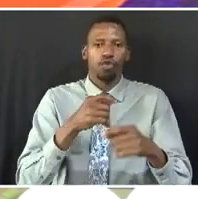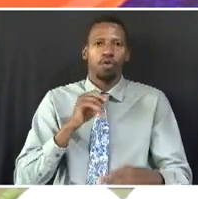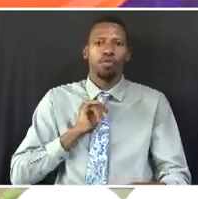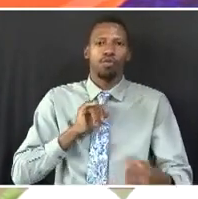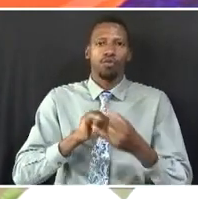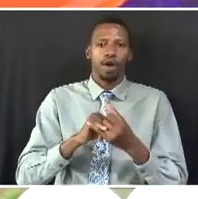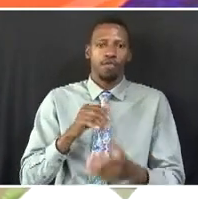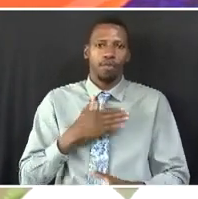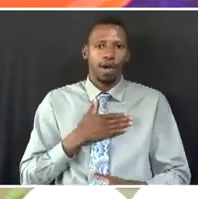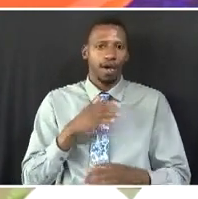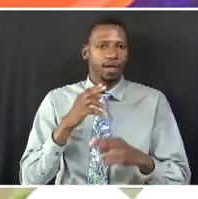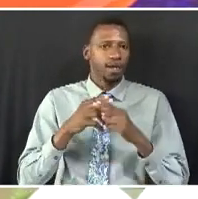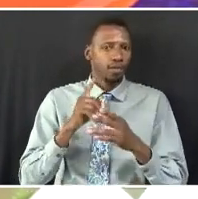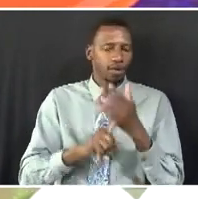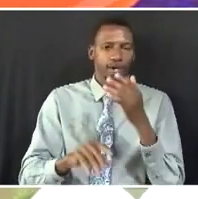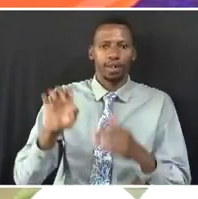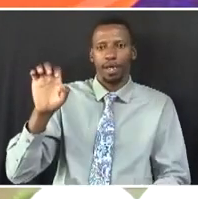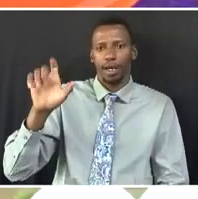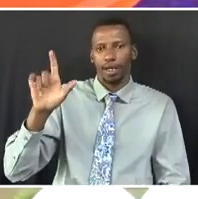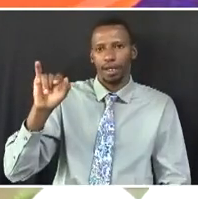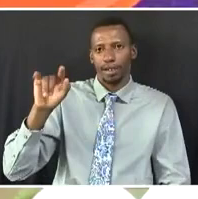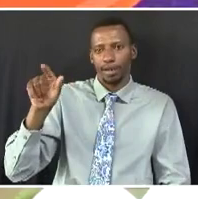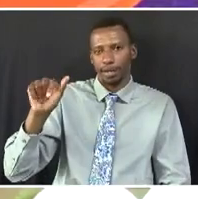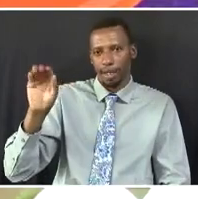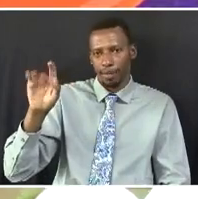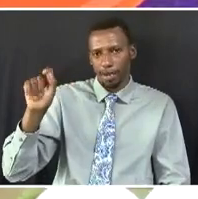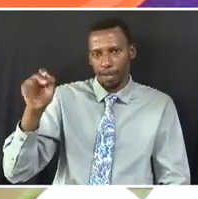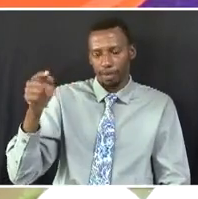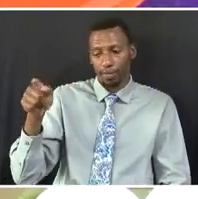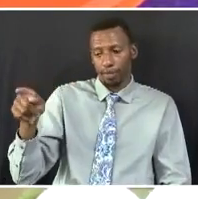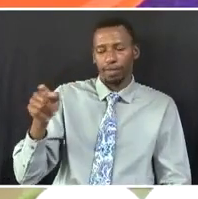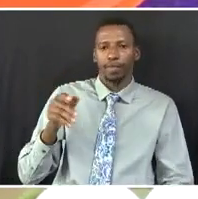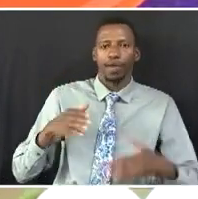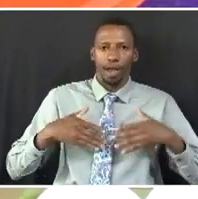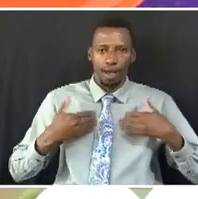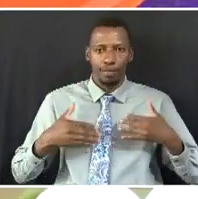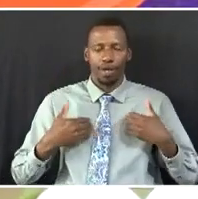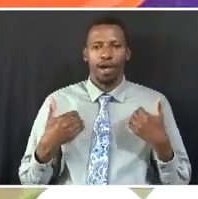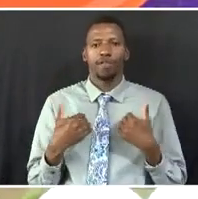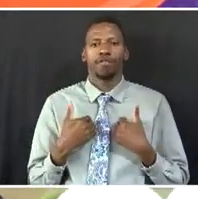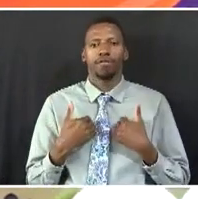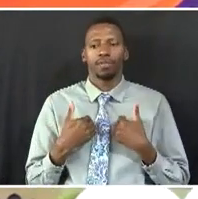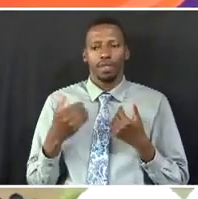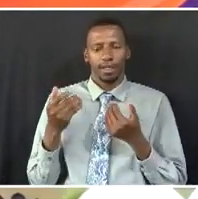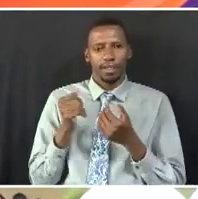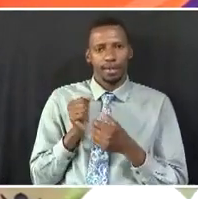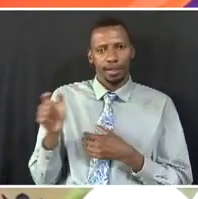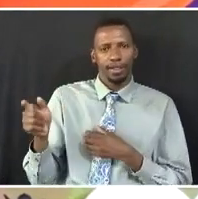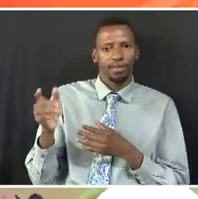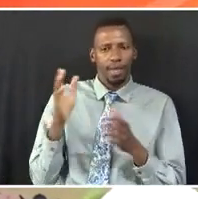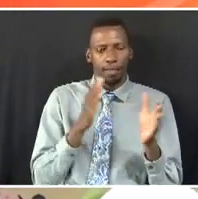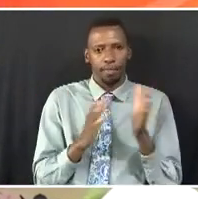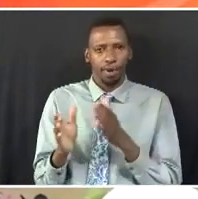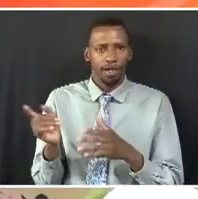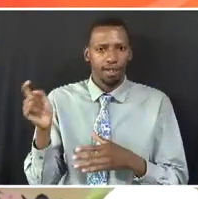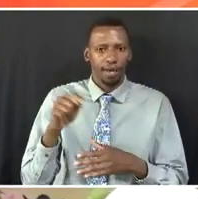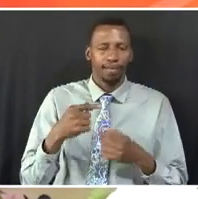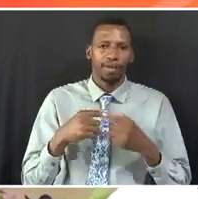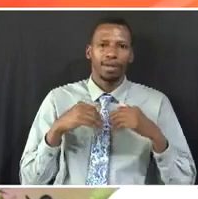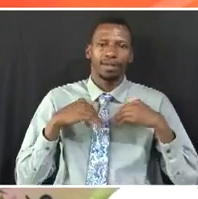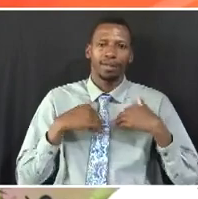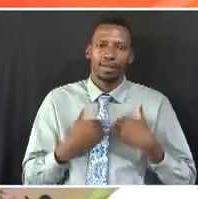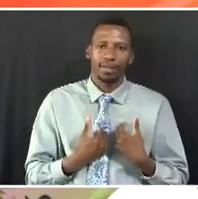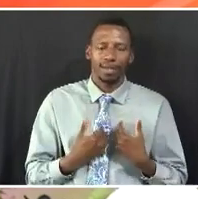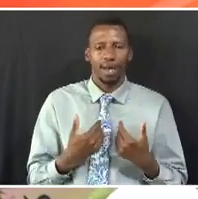Elizabeth. She's so happy, and she could have come, but she was just too tired.